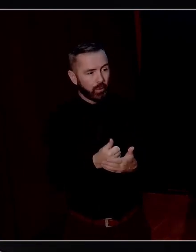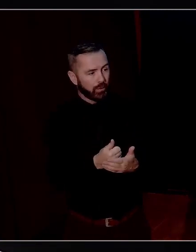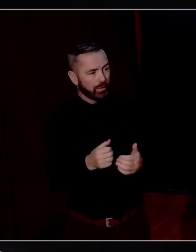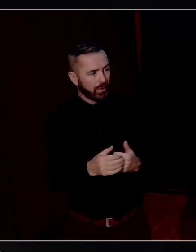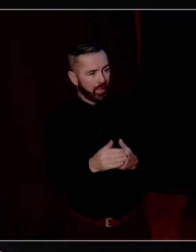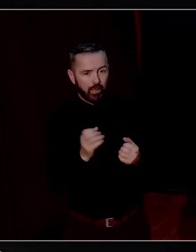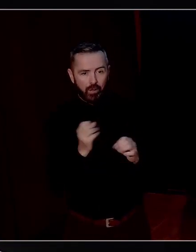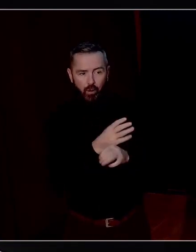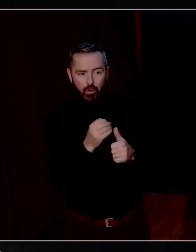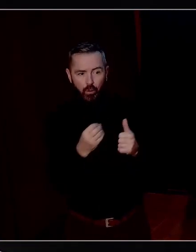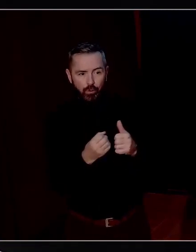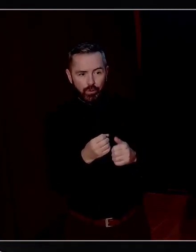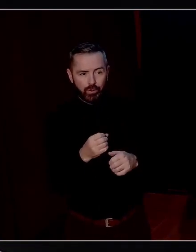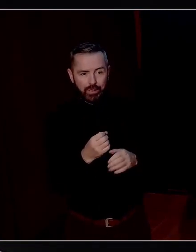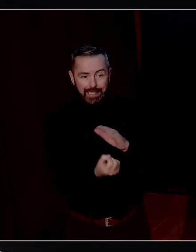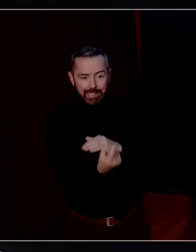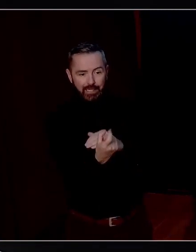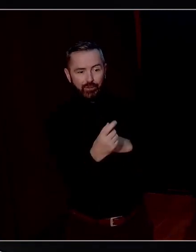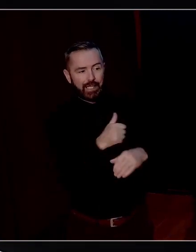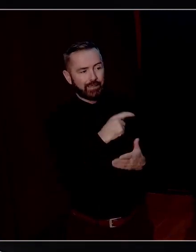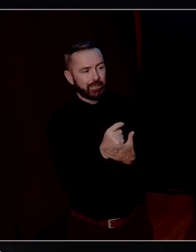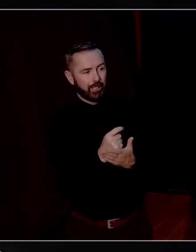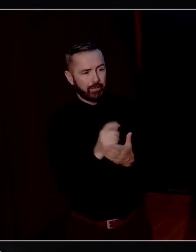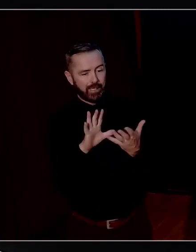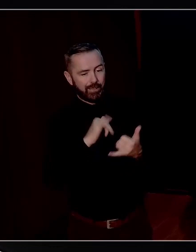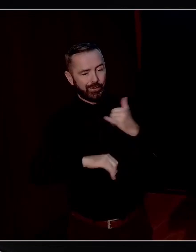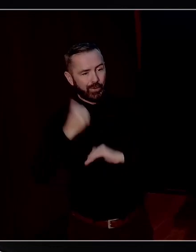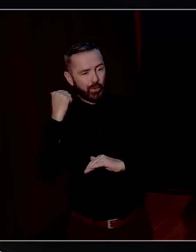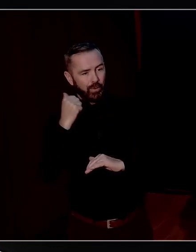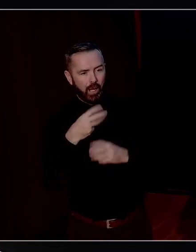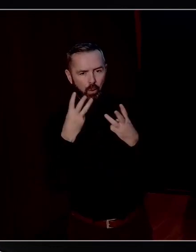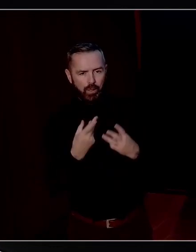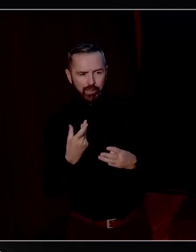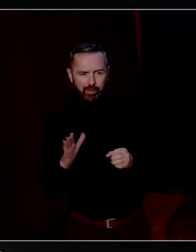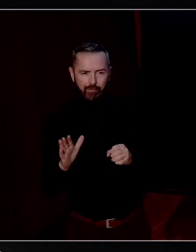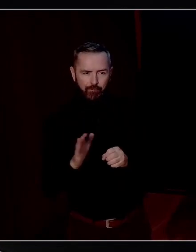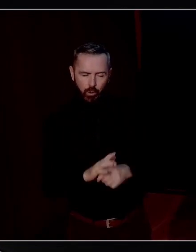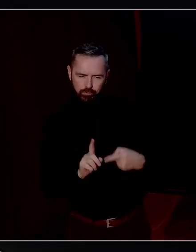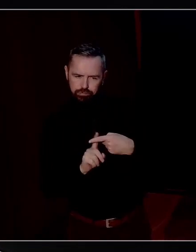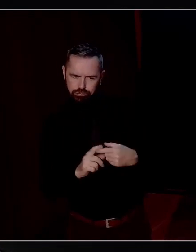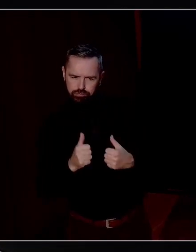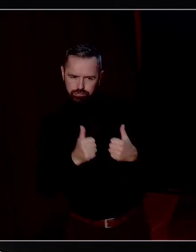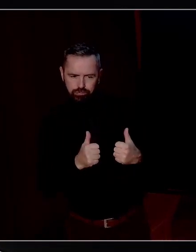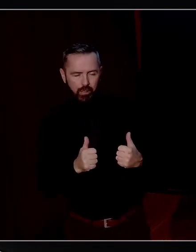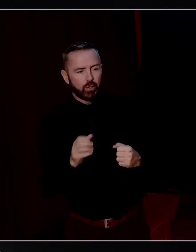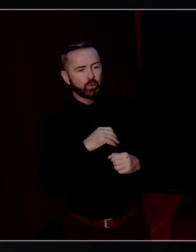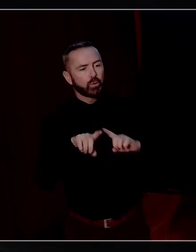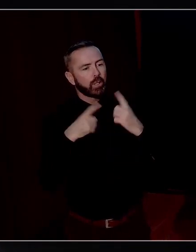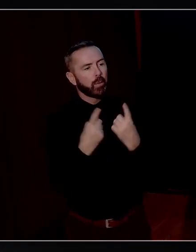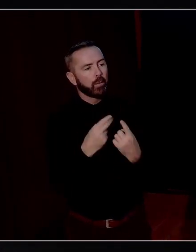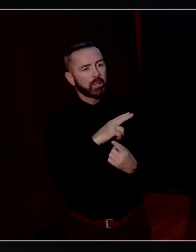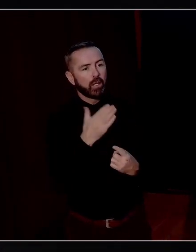many of the other initiatives of the decade. And I want to give full credit to the department, not just for